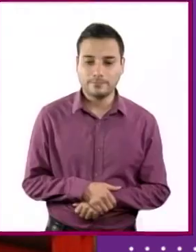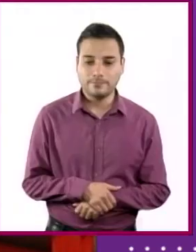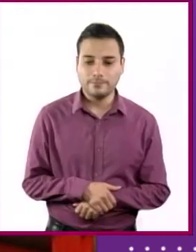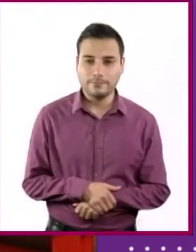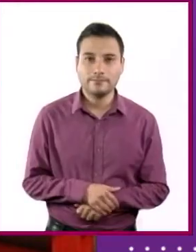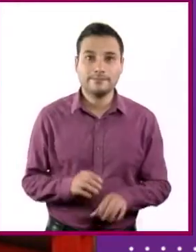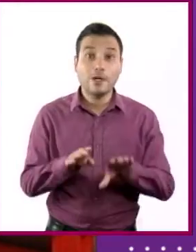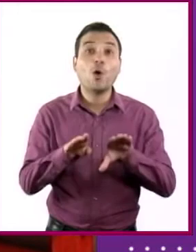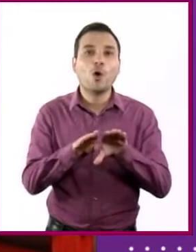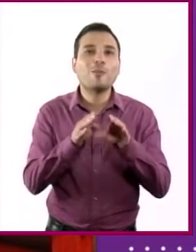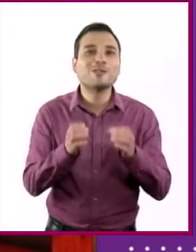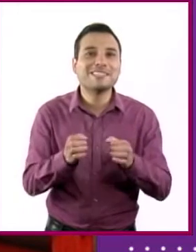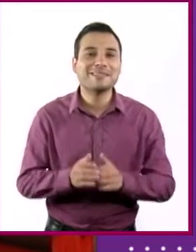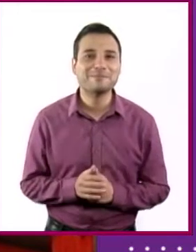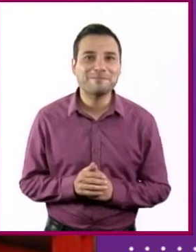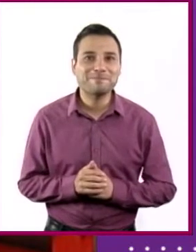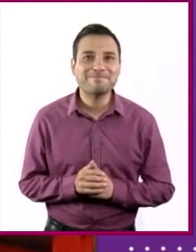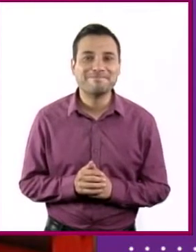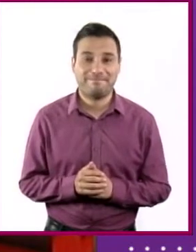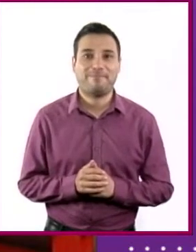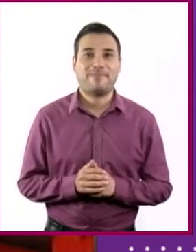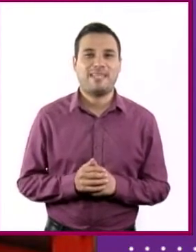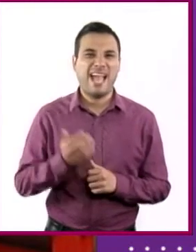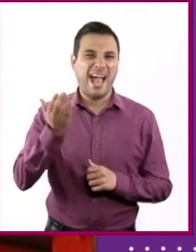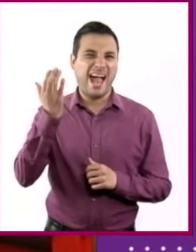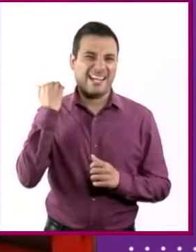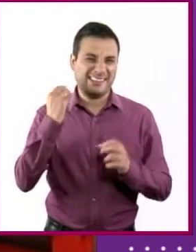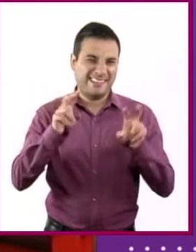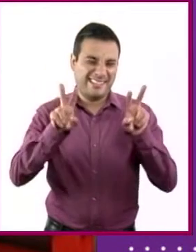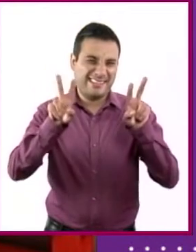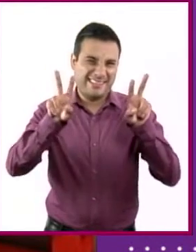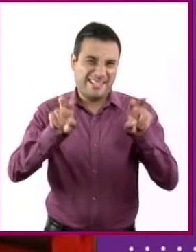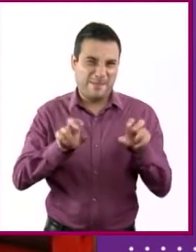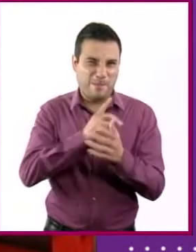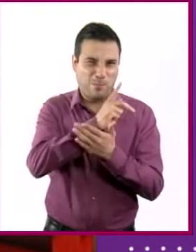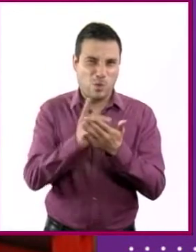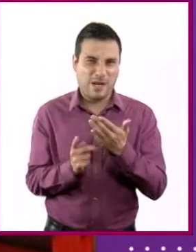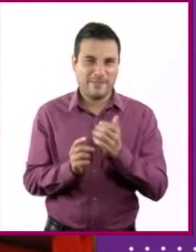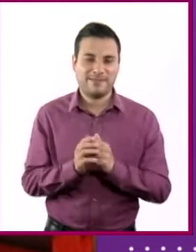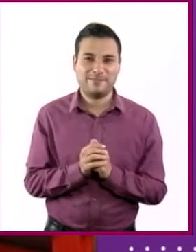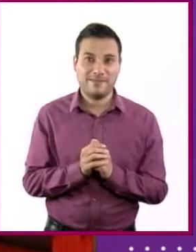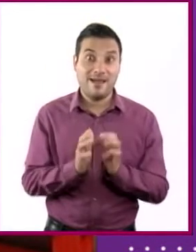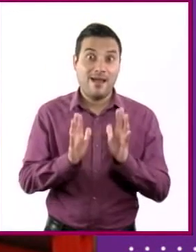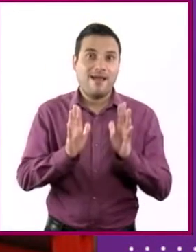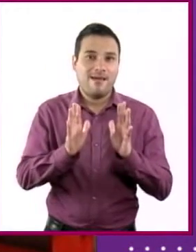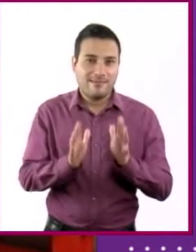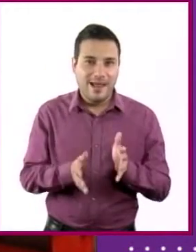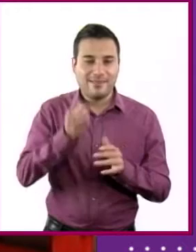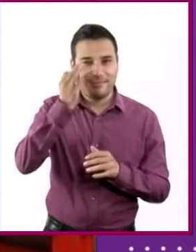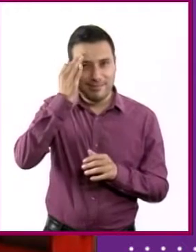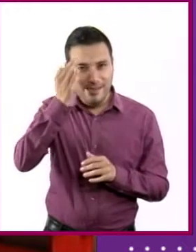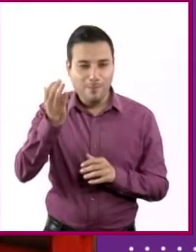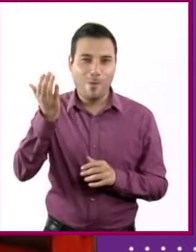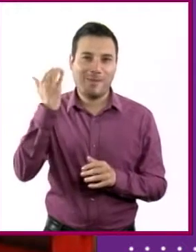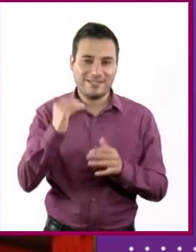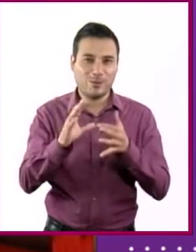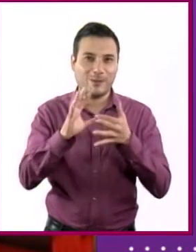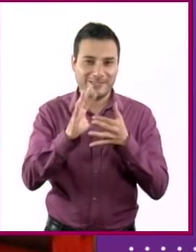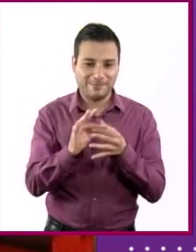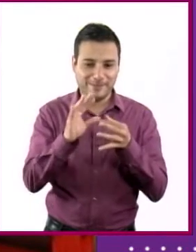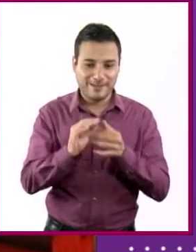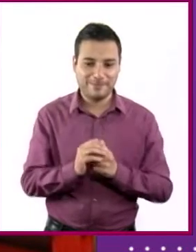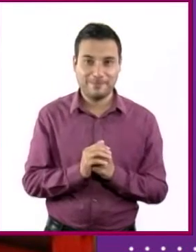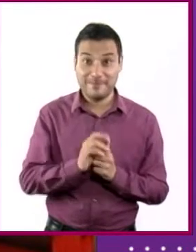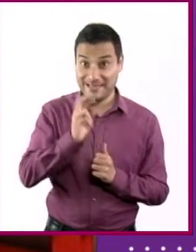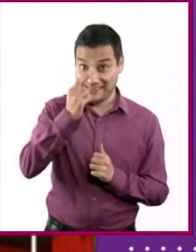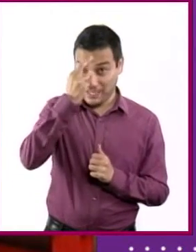¿Cómo están, rebeldes? Desde hace unos programas comenzamos a dar una vuelta por el pasado. ¿Por qué no revisamos lo que